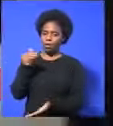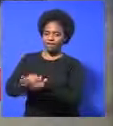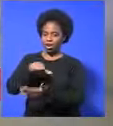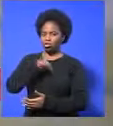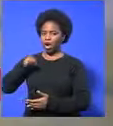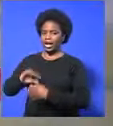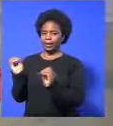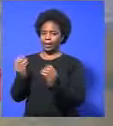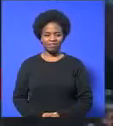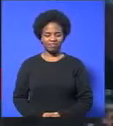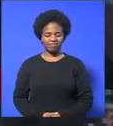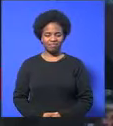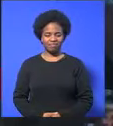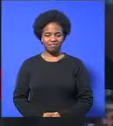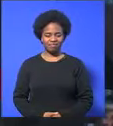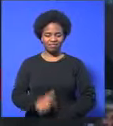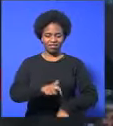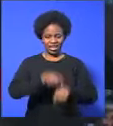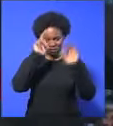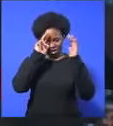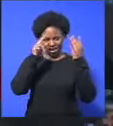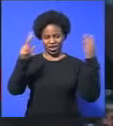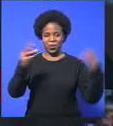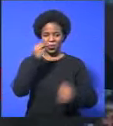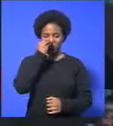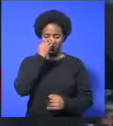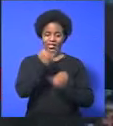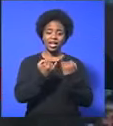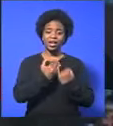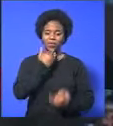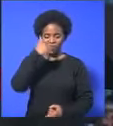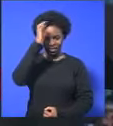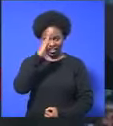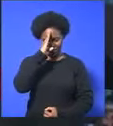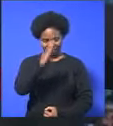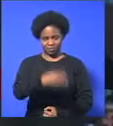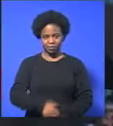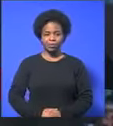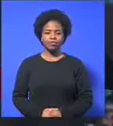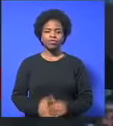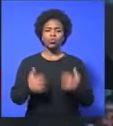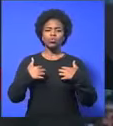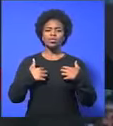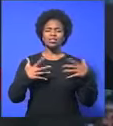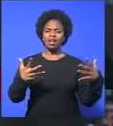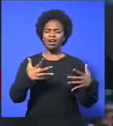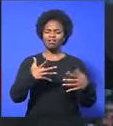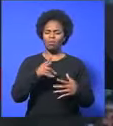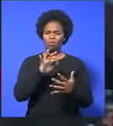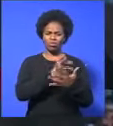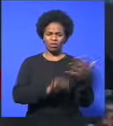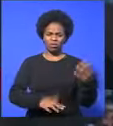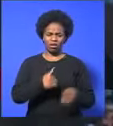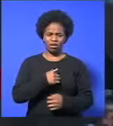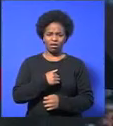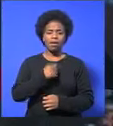jobs. This is eNews at 8. I'm Sally Burdett. Good evening. We start with yet another gruesome child murder